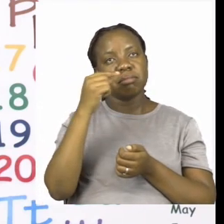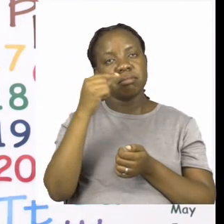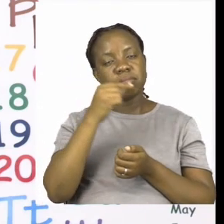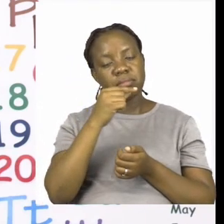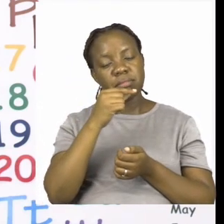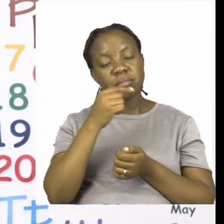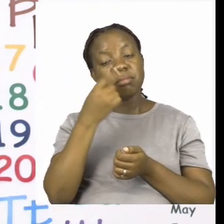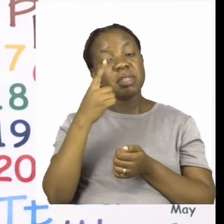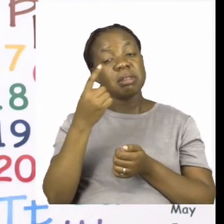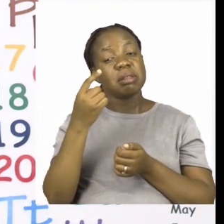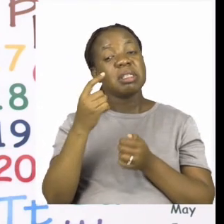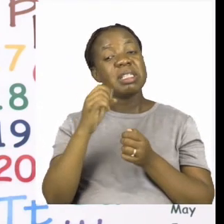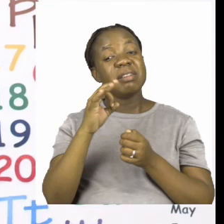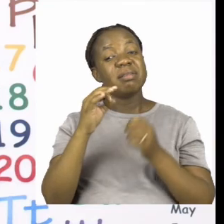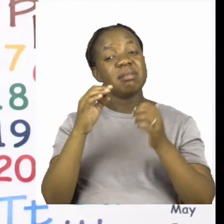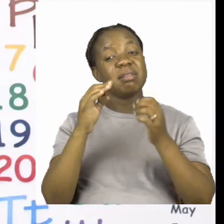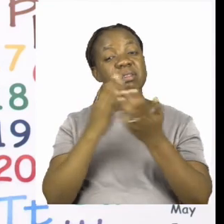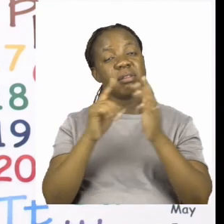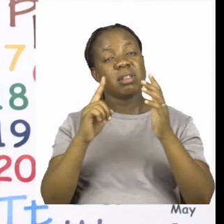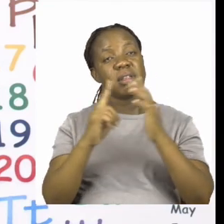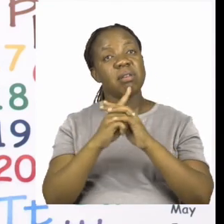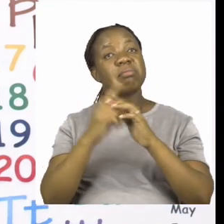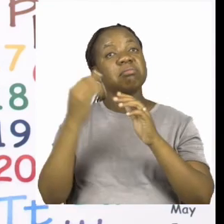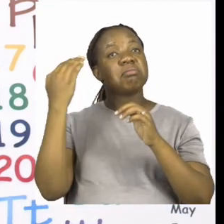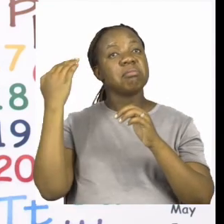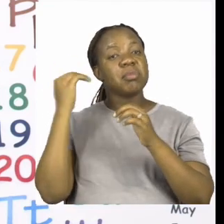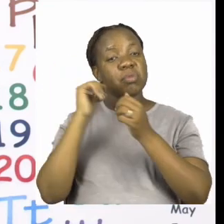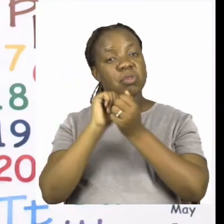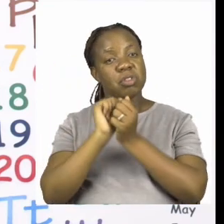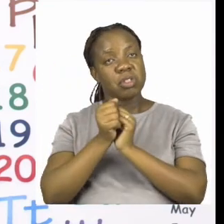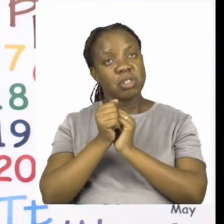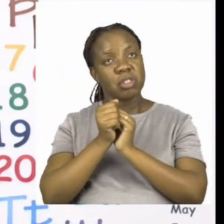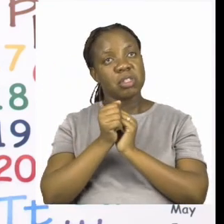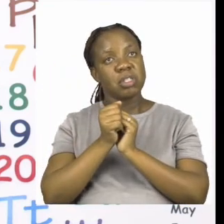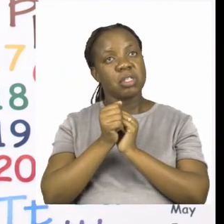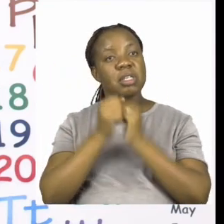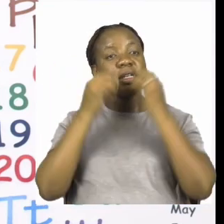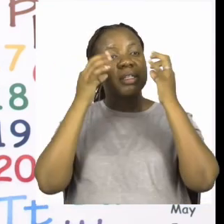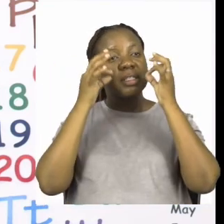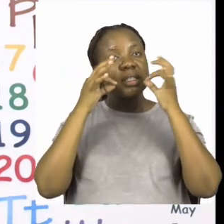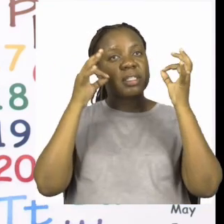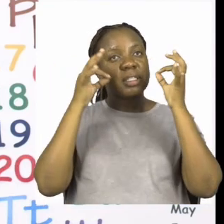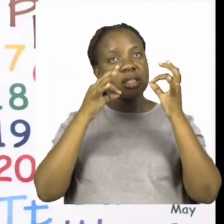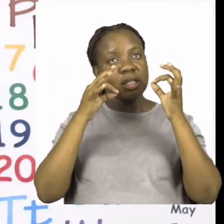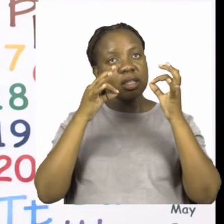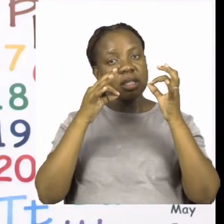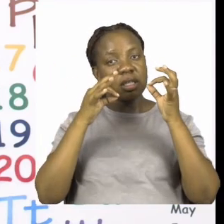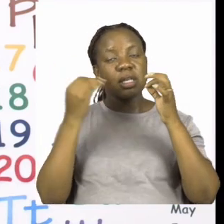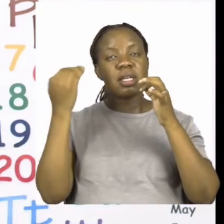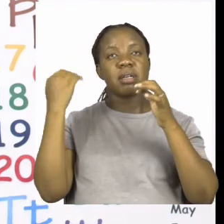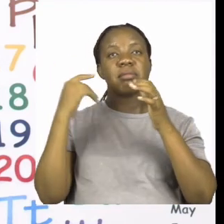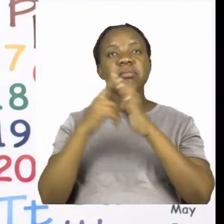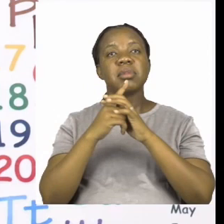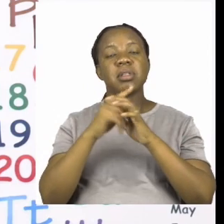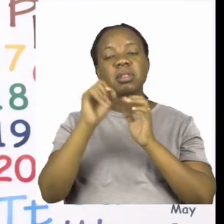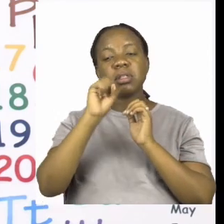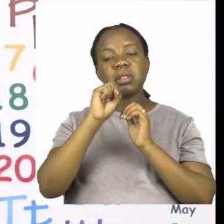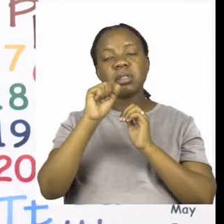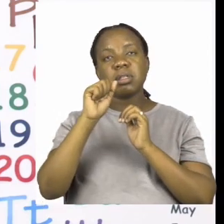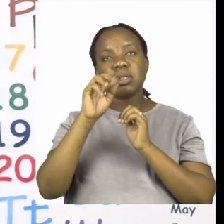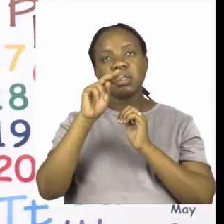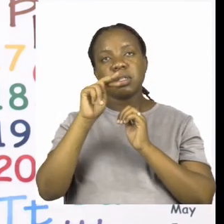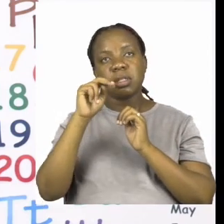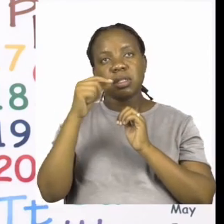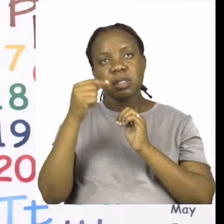ran. Okay, now everyone, you need to go ahead and take a look at the pictures to see if